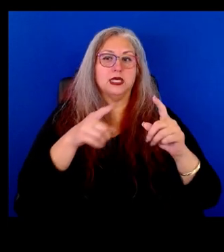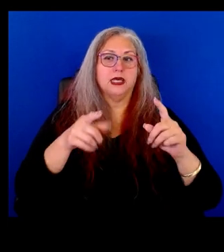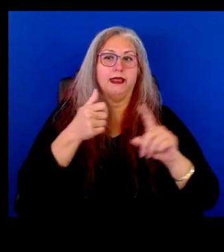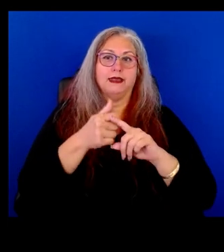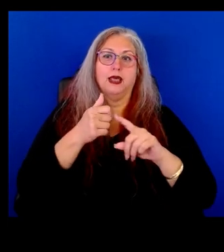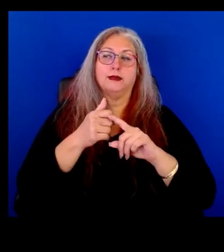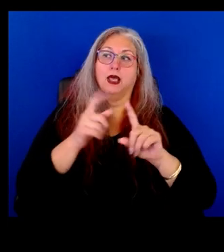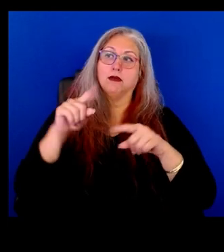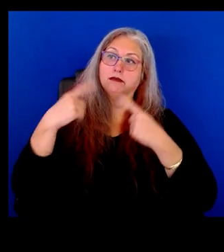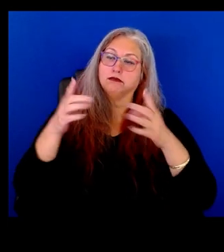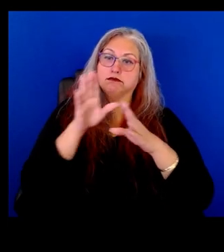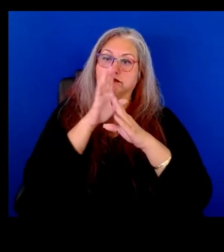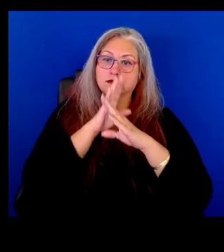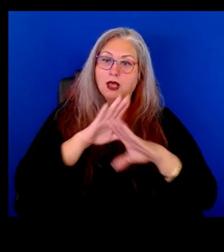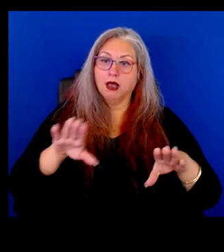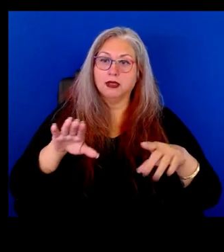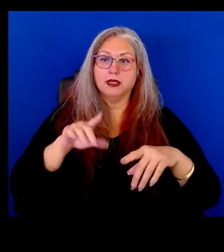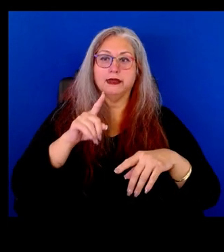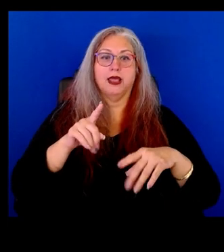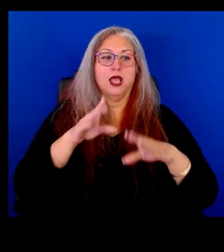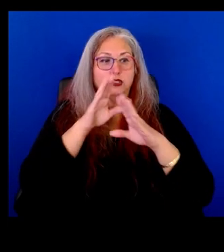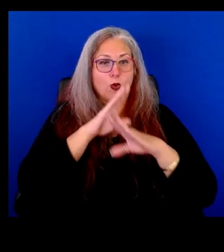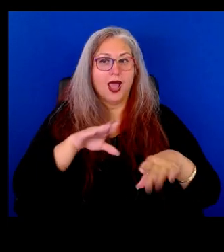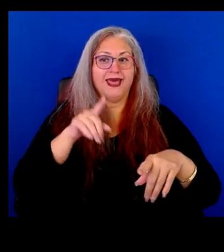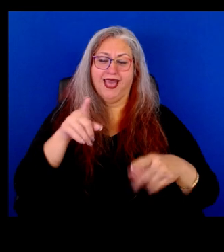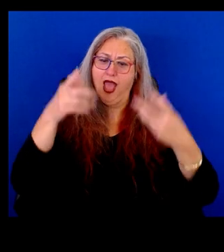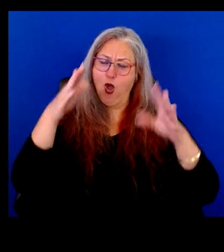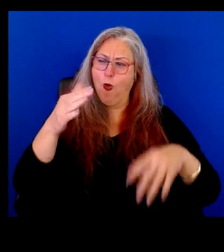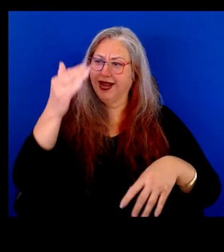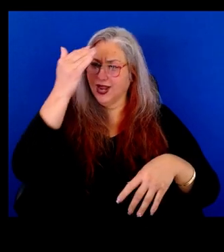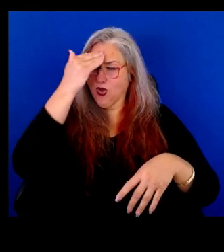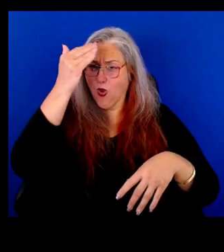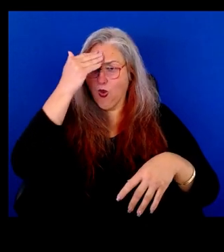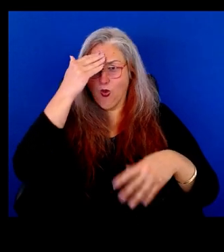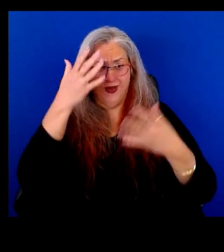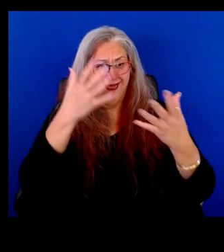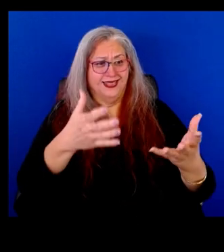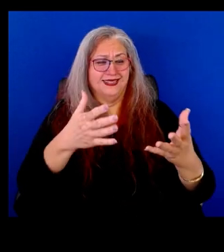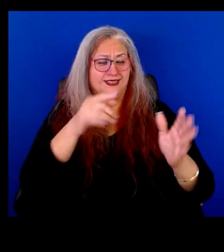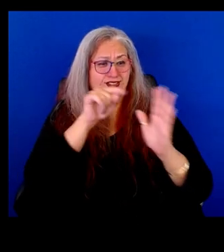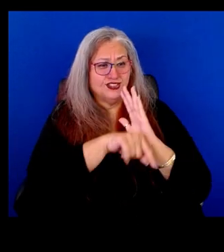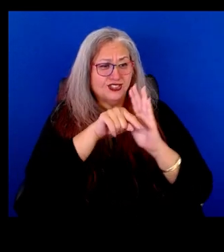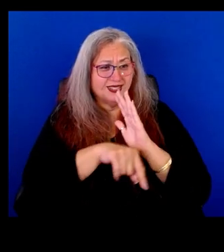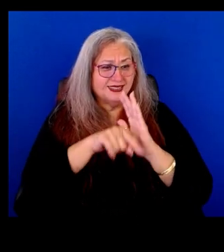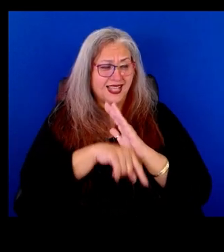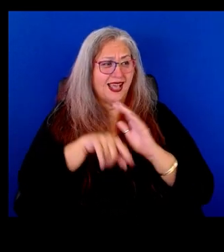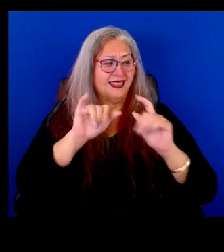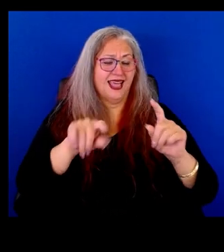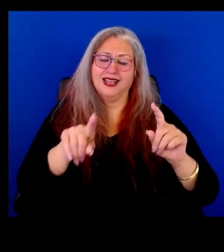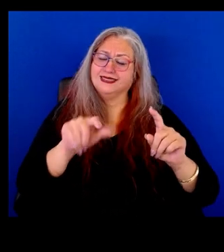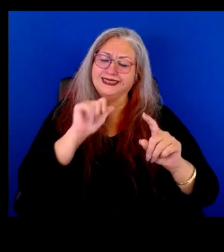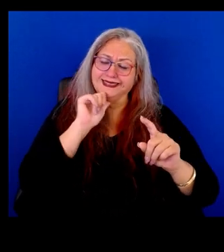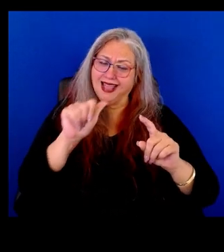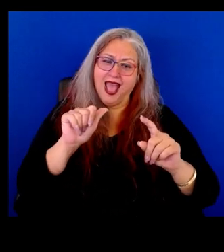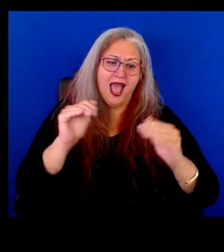are silent, who are silent, who are aware of this genocide, this